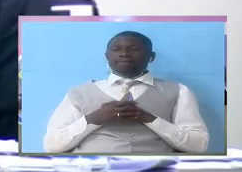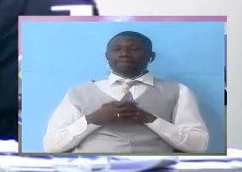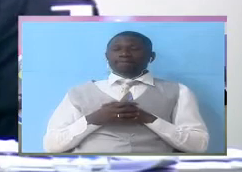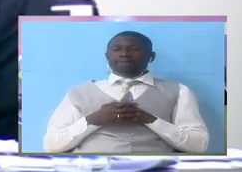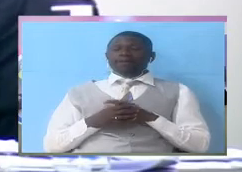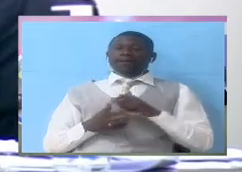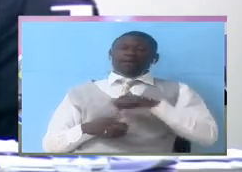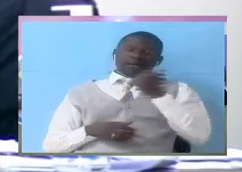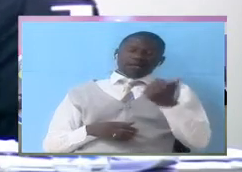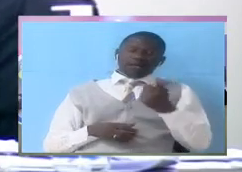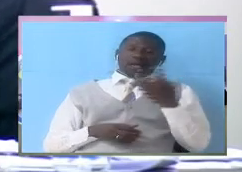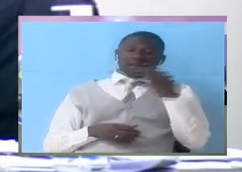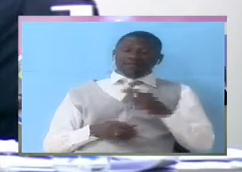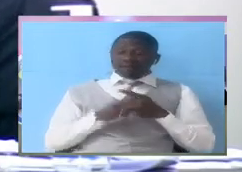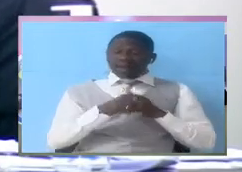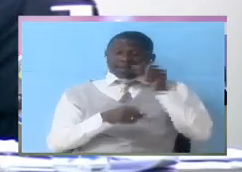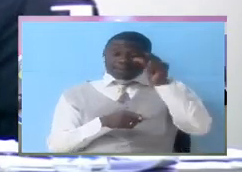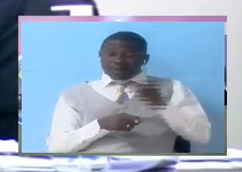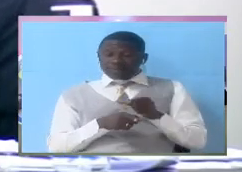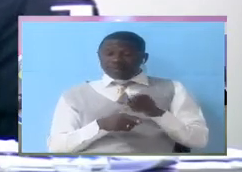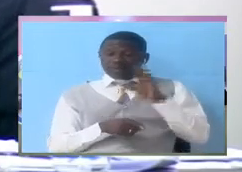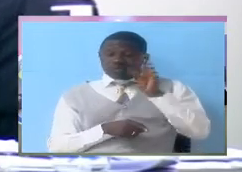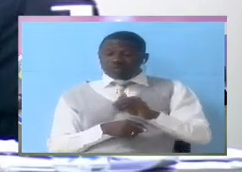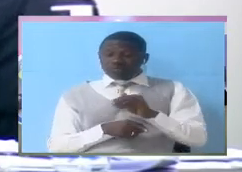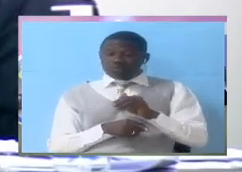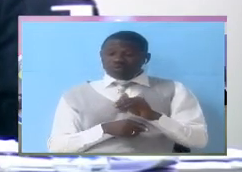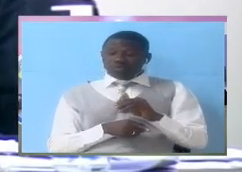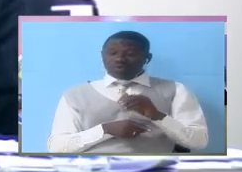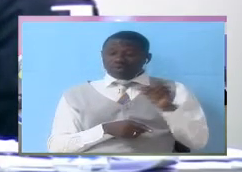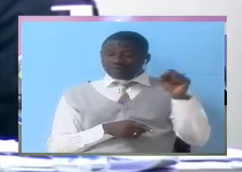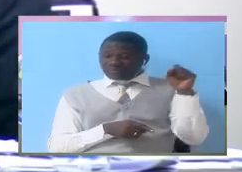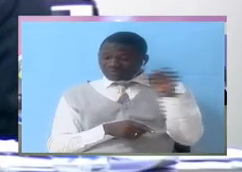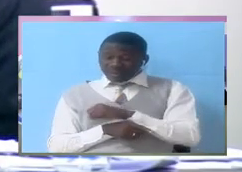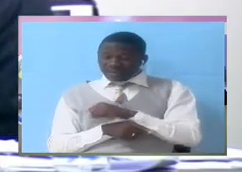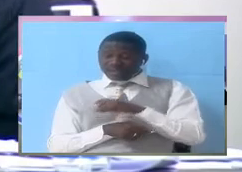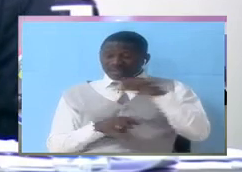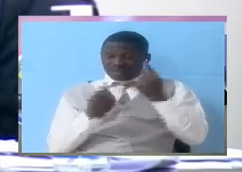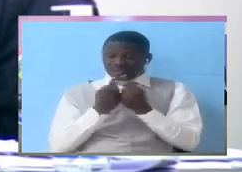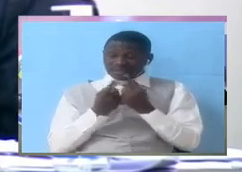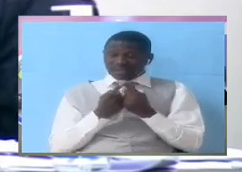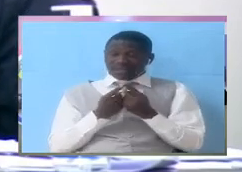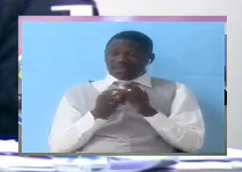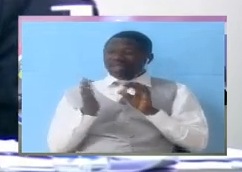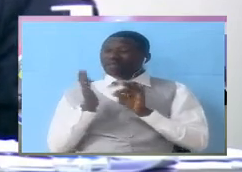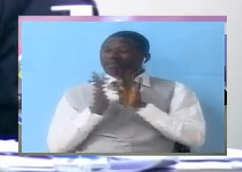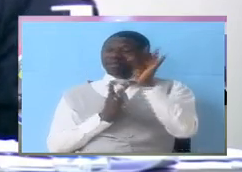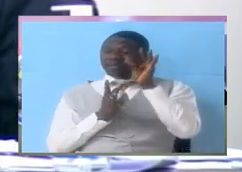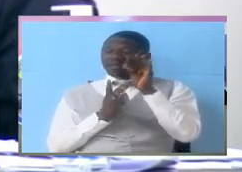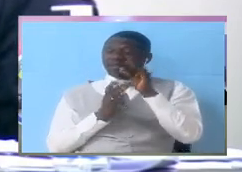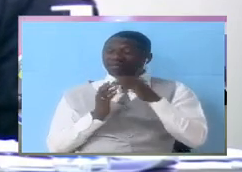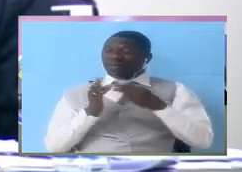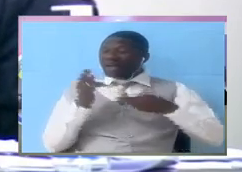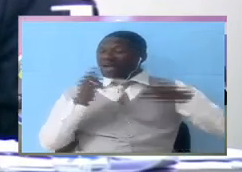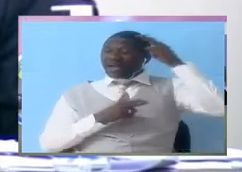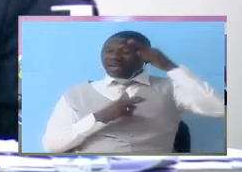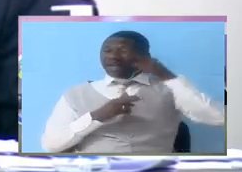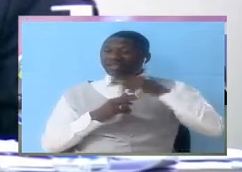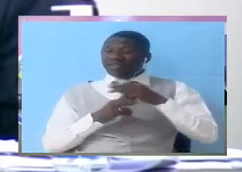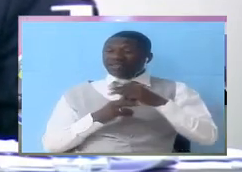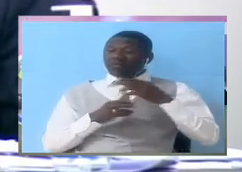And if it is found that the person has committed an offense, especially an offense as high as treason,